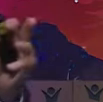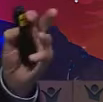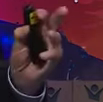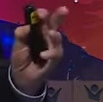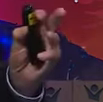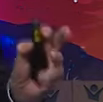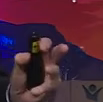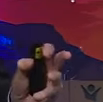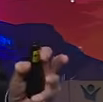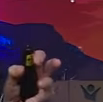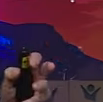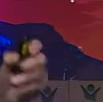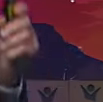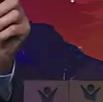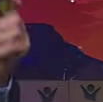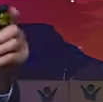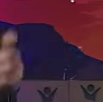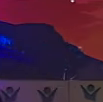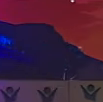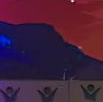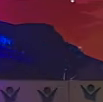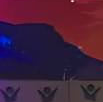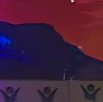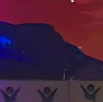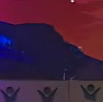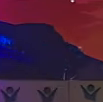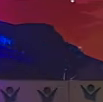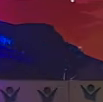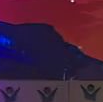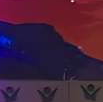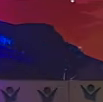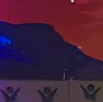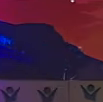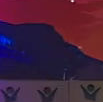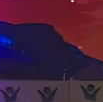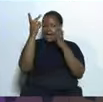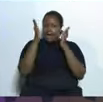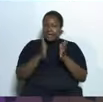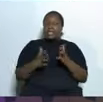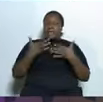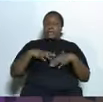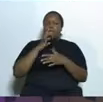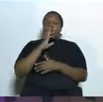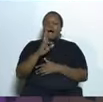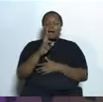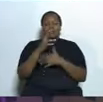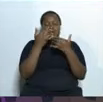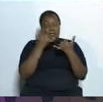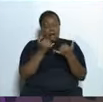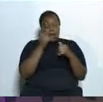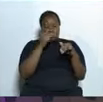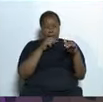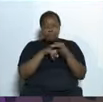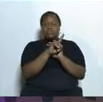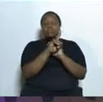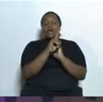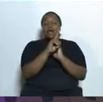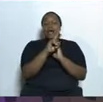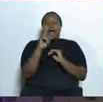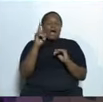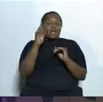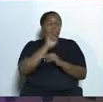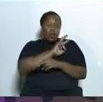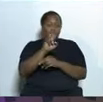Every place in the world where Kenyans are, they are turning to these